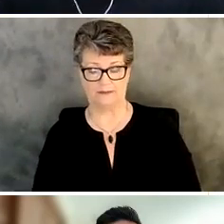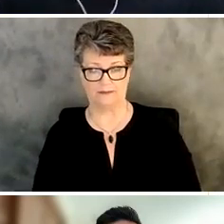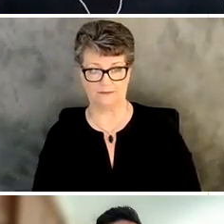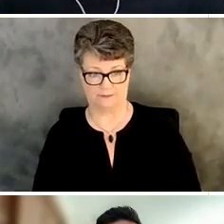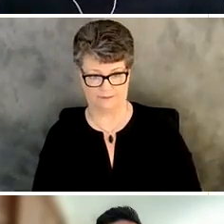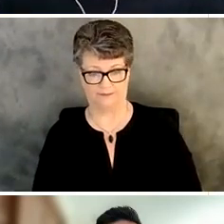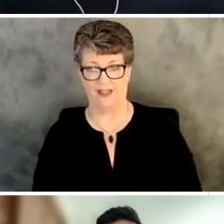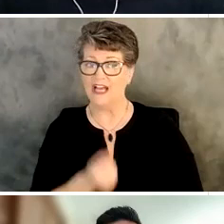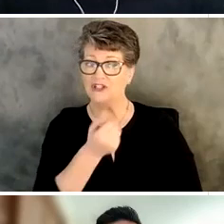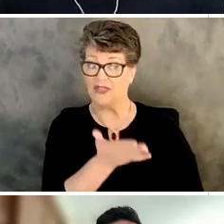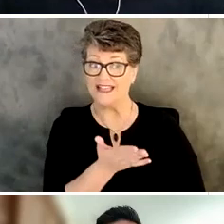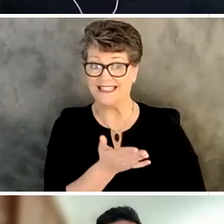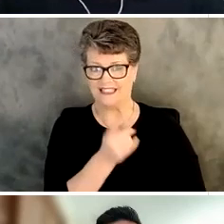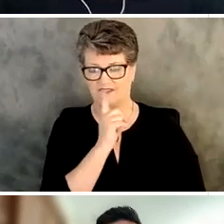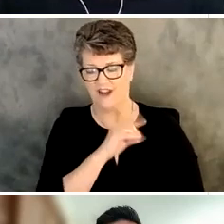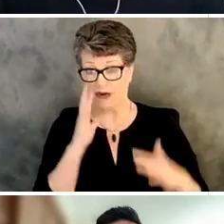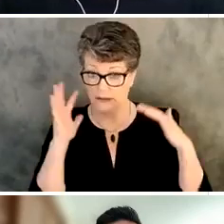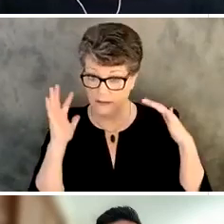So this is a very astonishing